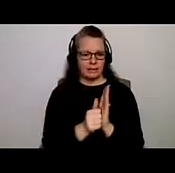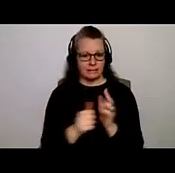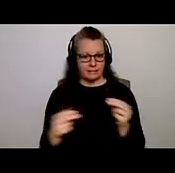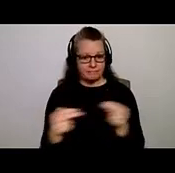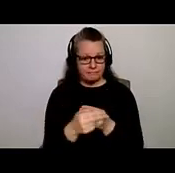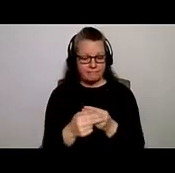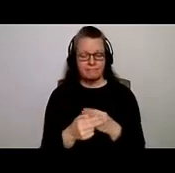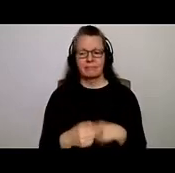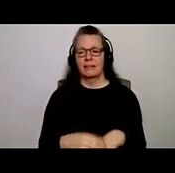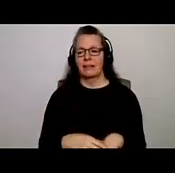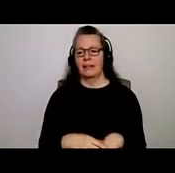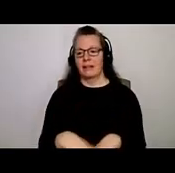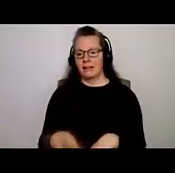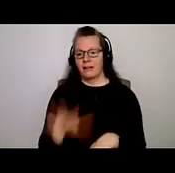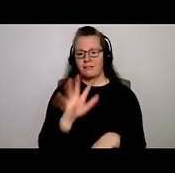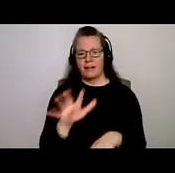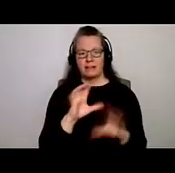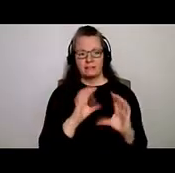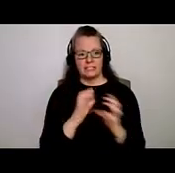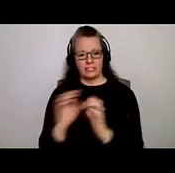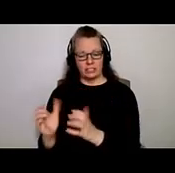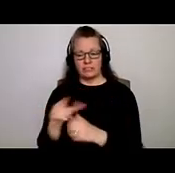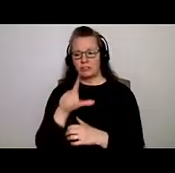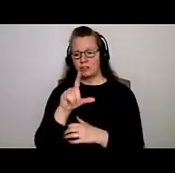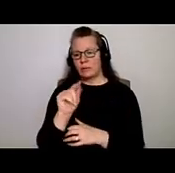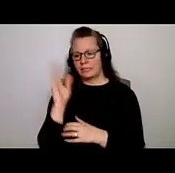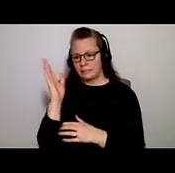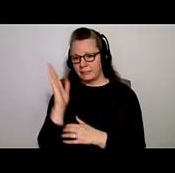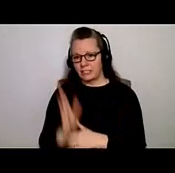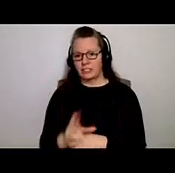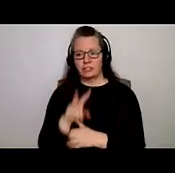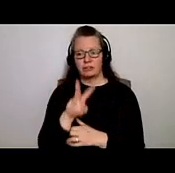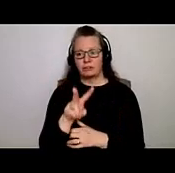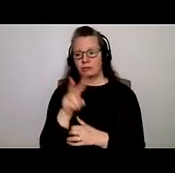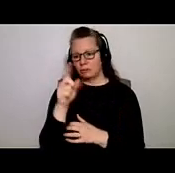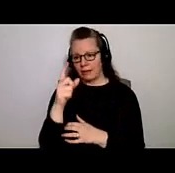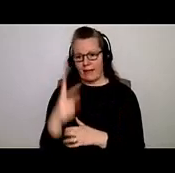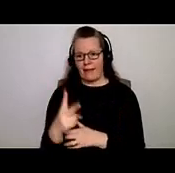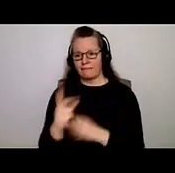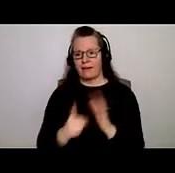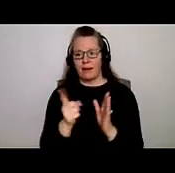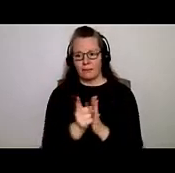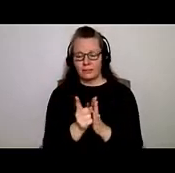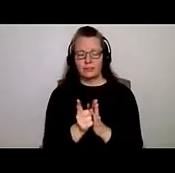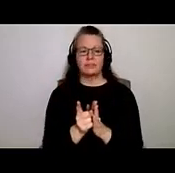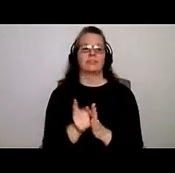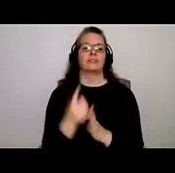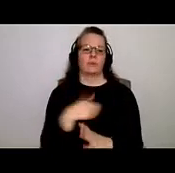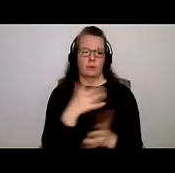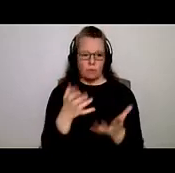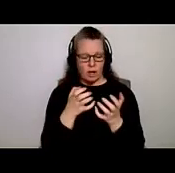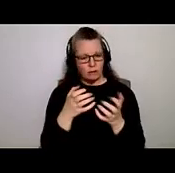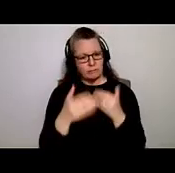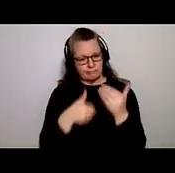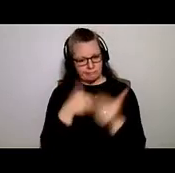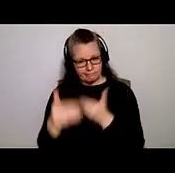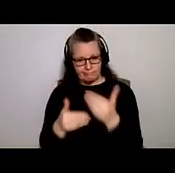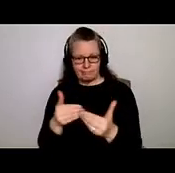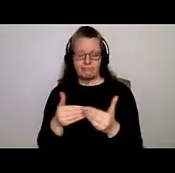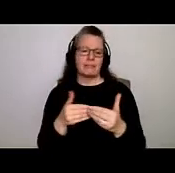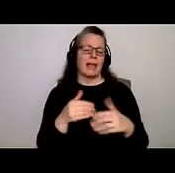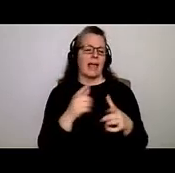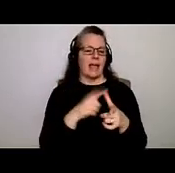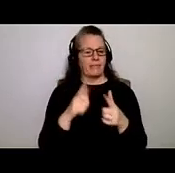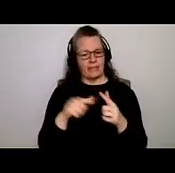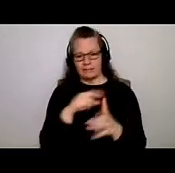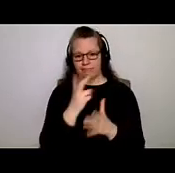5 sessions, over 20 speakers, 2.5 hours. So we want to get through these logistics and then dive right in.